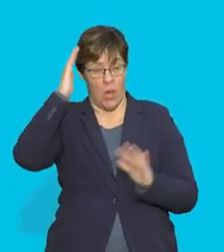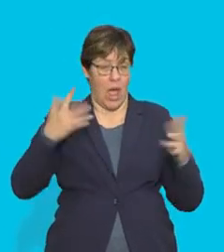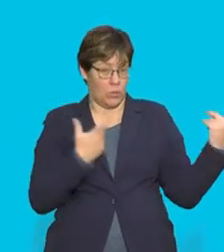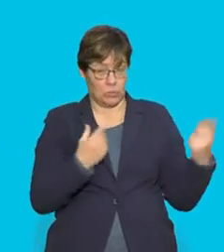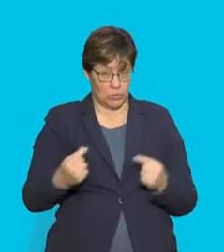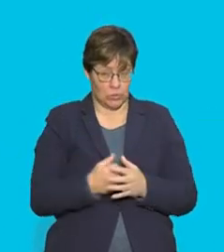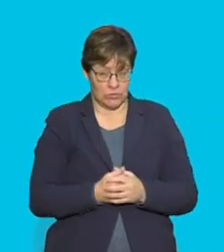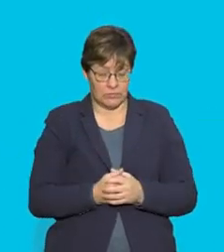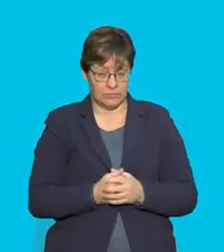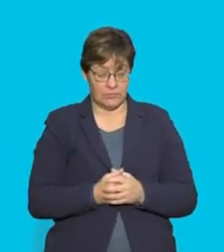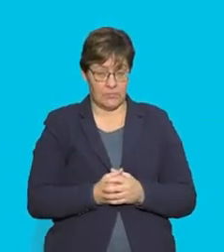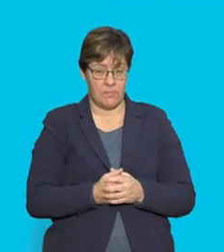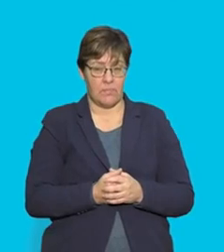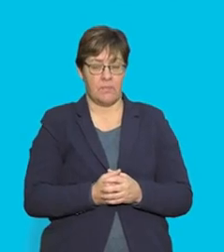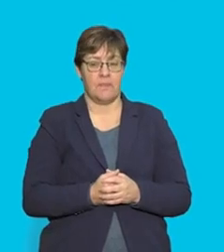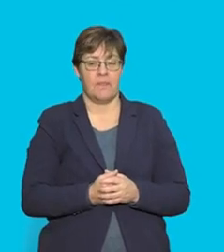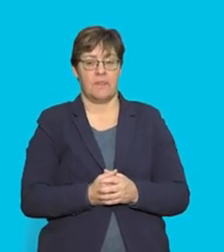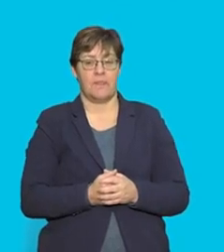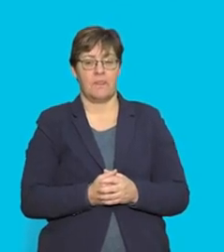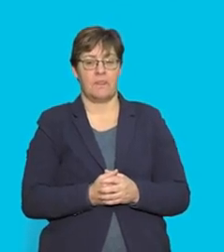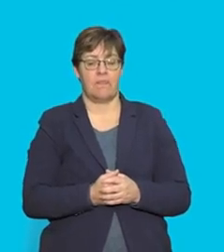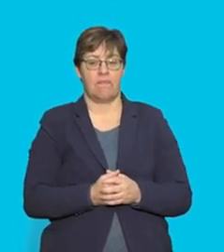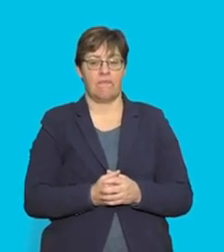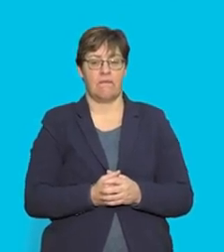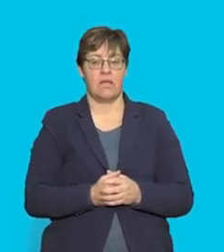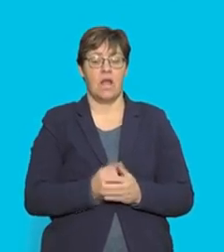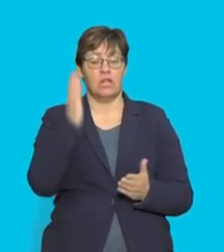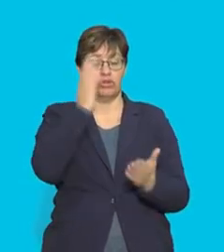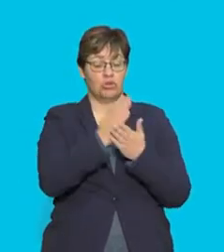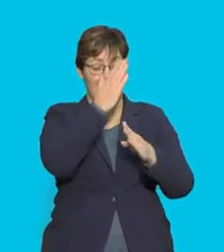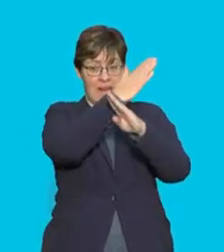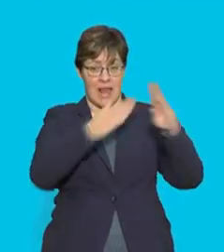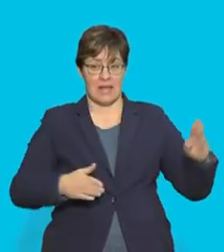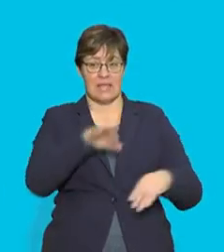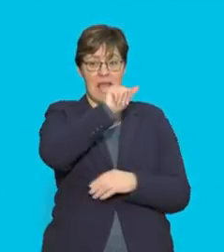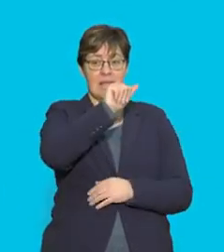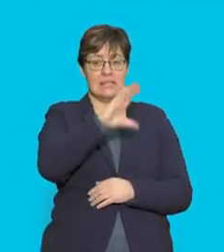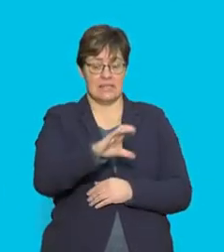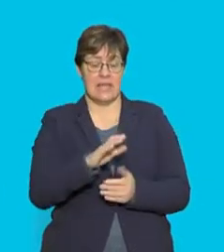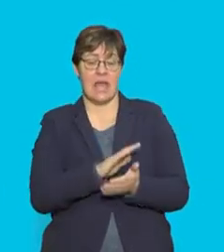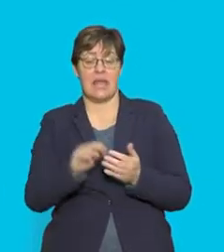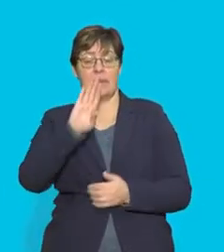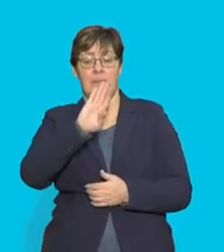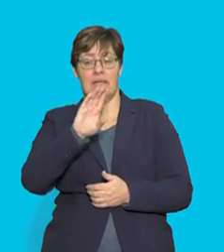are on point. So here it says, in the quadrilateral ABCD,